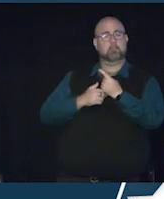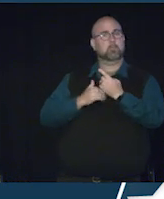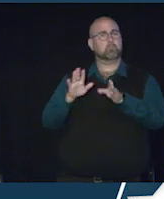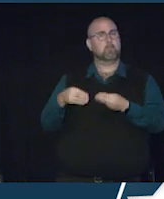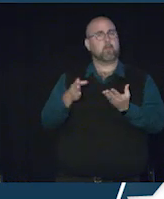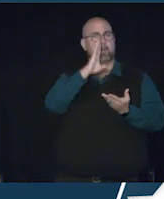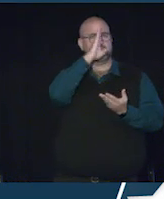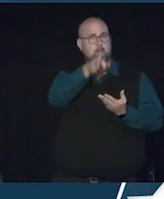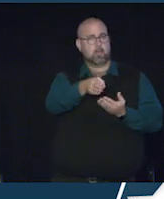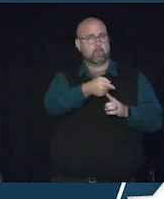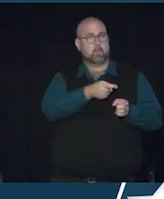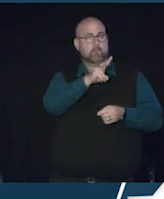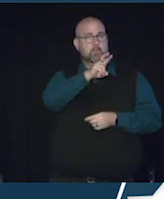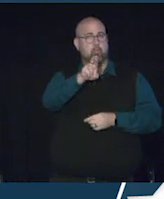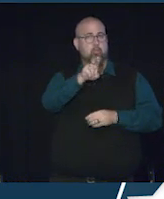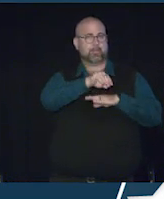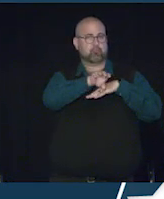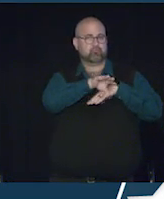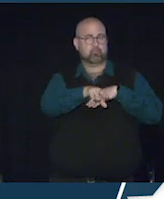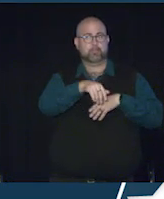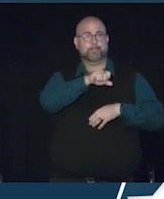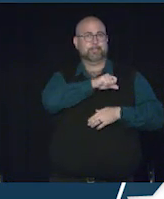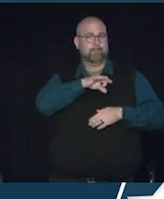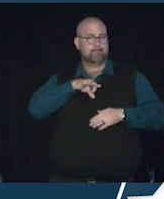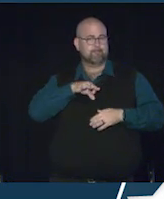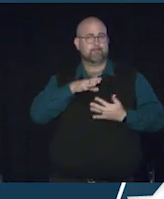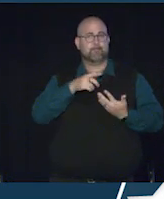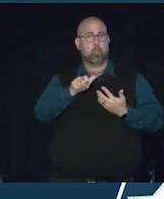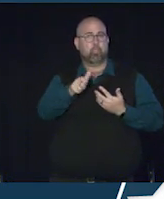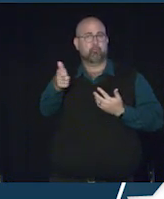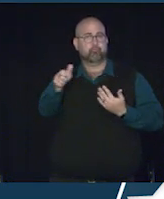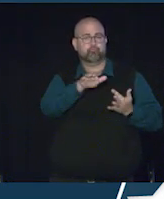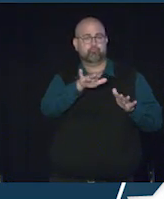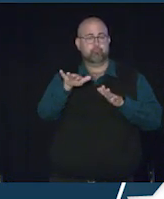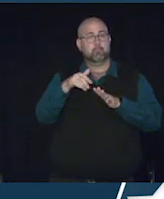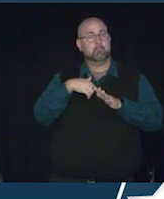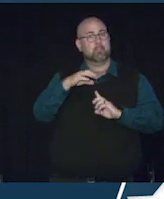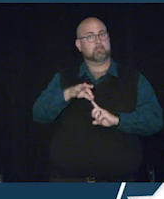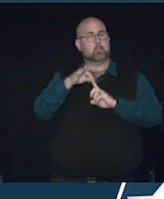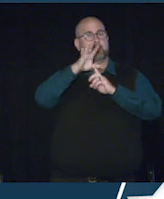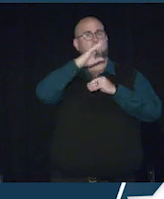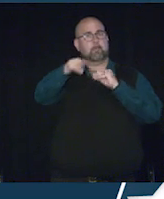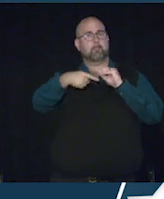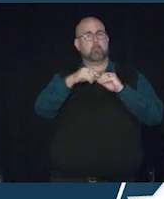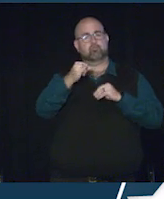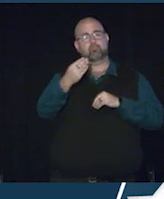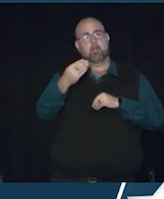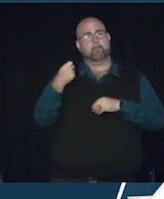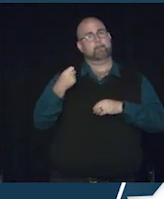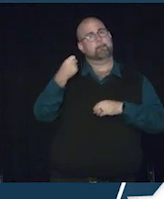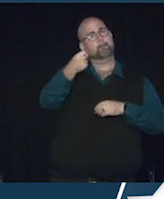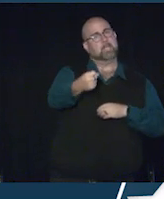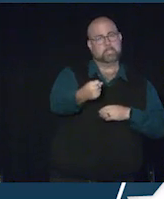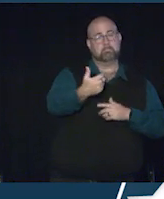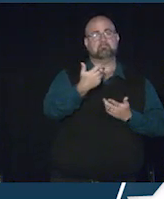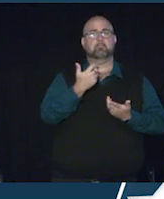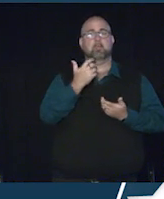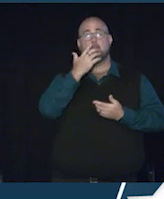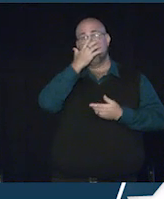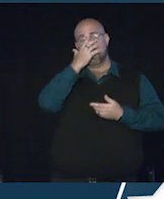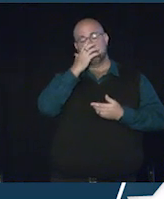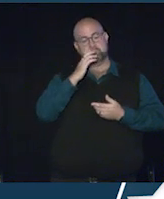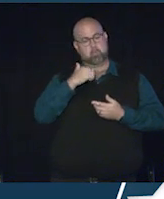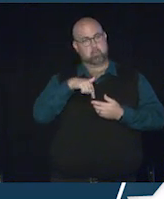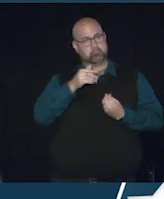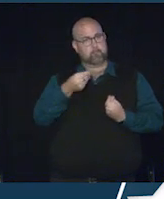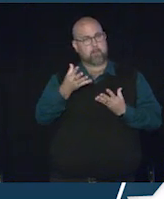directly by our VR counselors, our VR staff, and others, especially when we talk about job placement, are provided